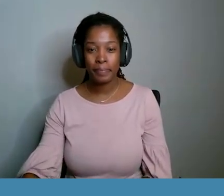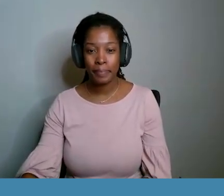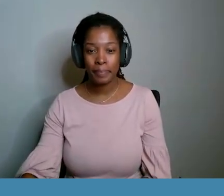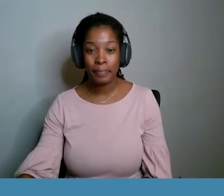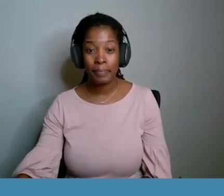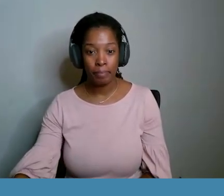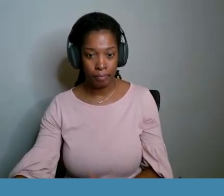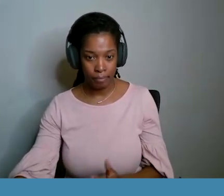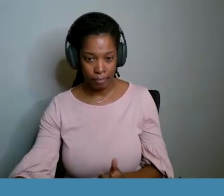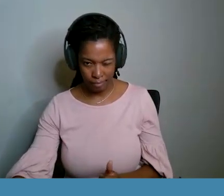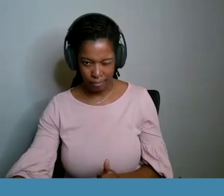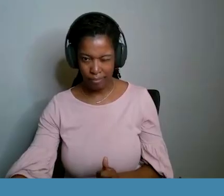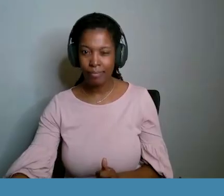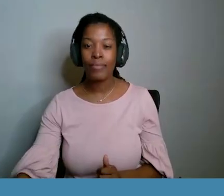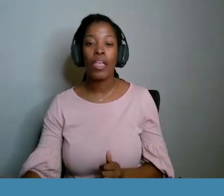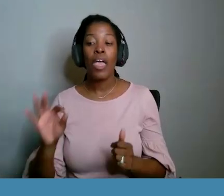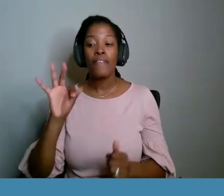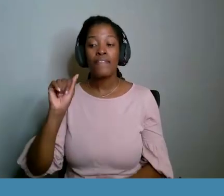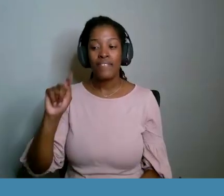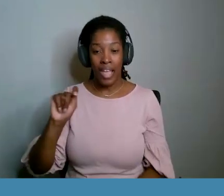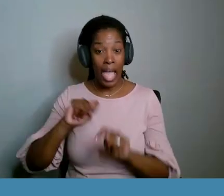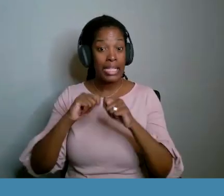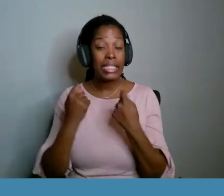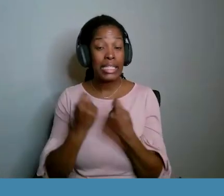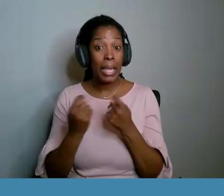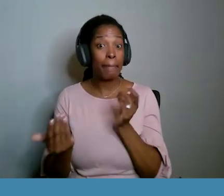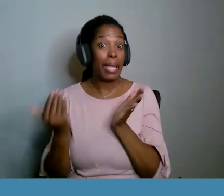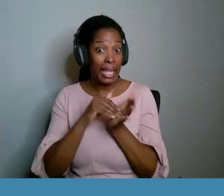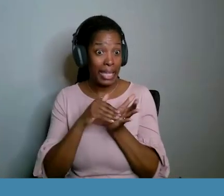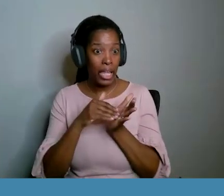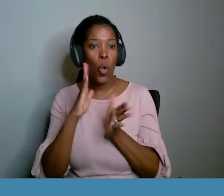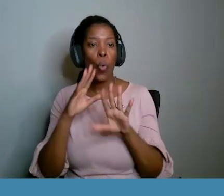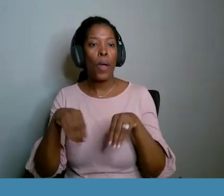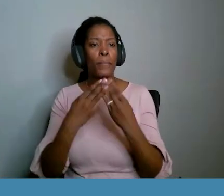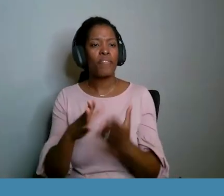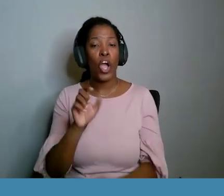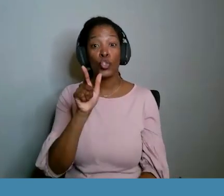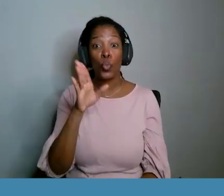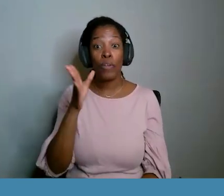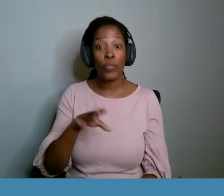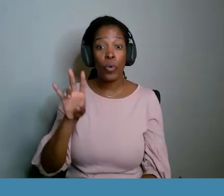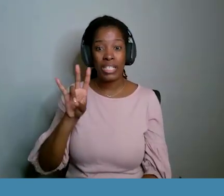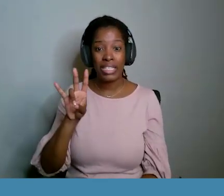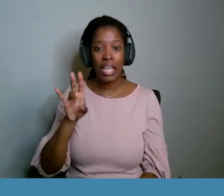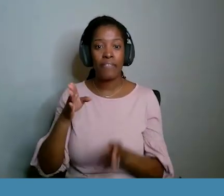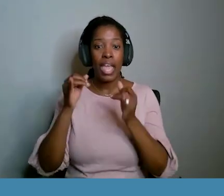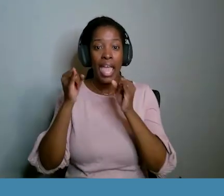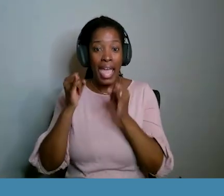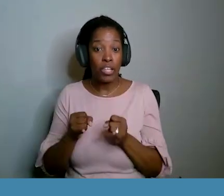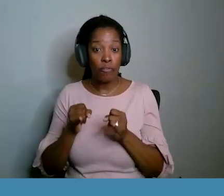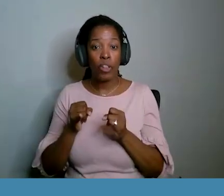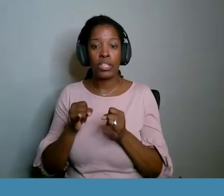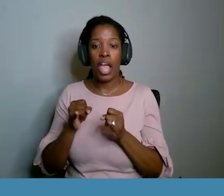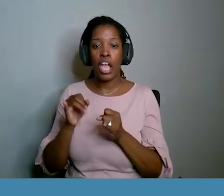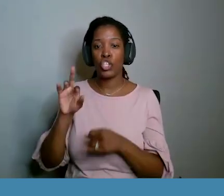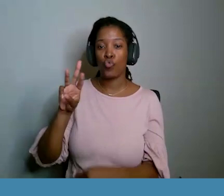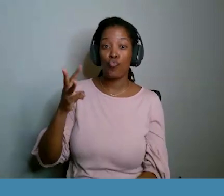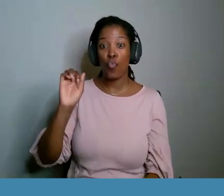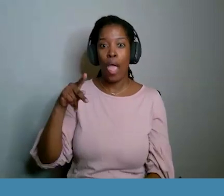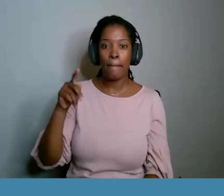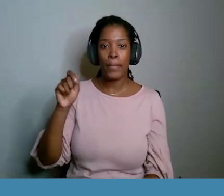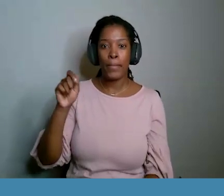So FACT teams, again, they provide 24/7 individualized wraparound outpatient care